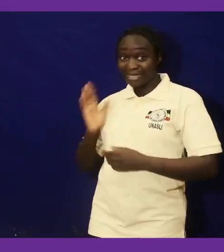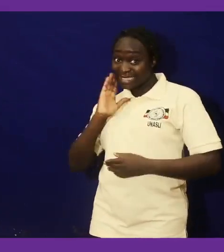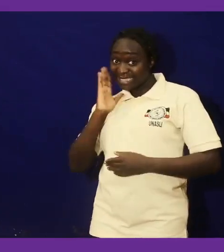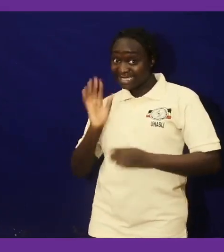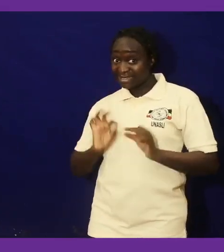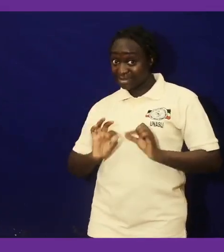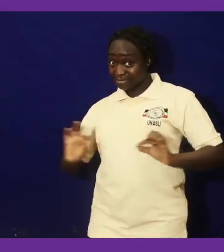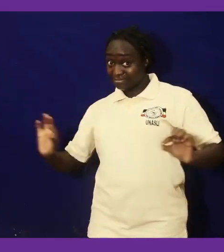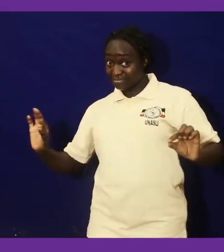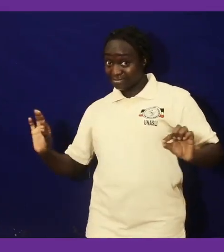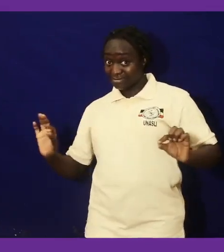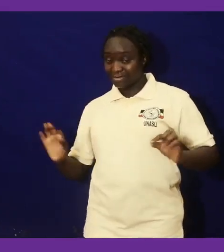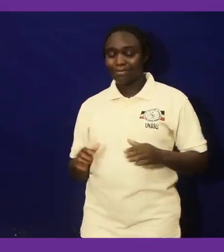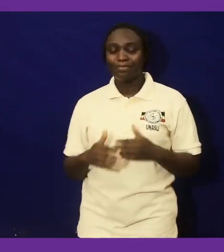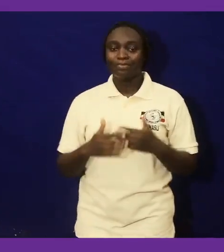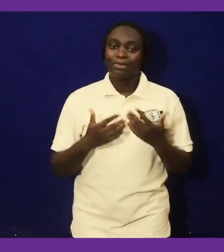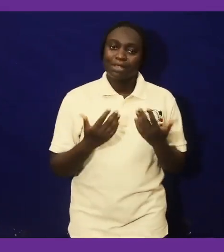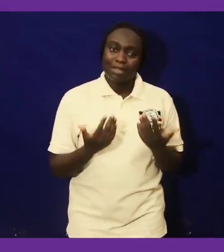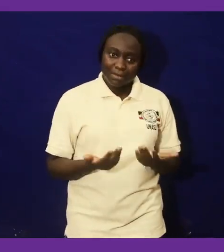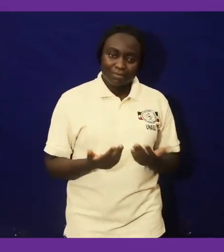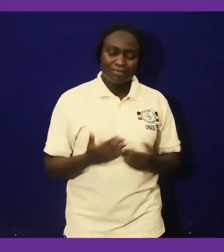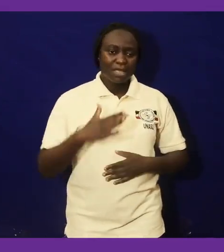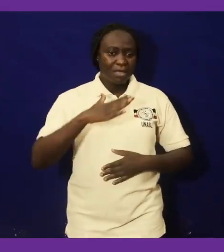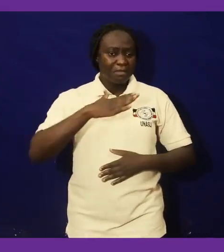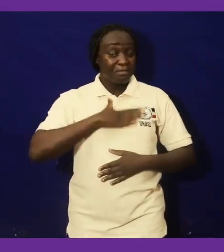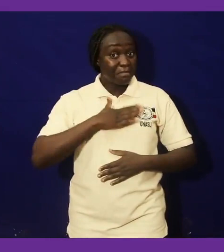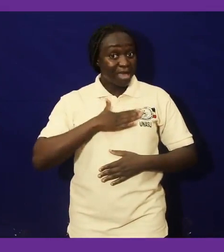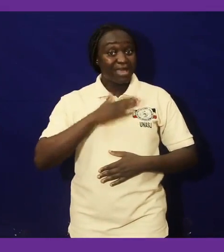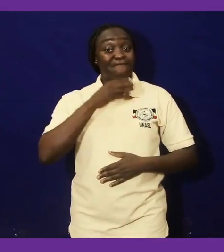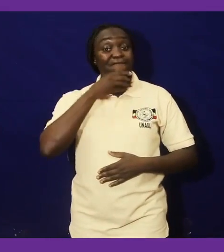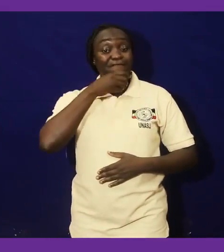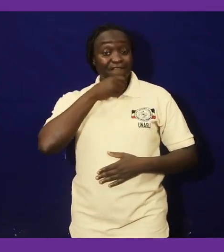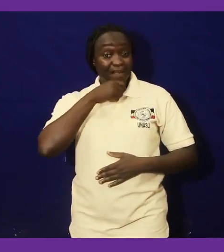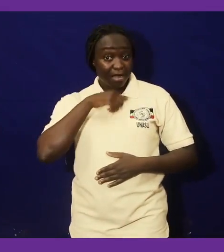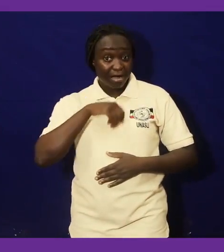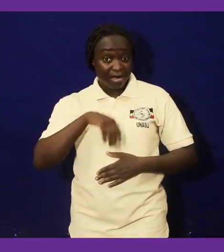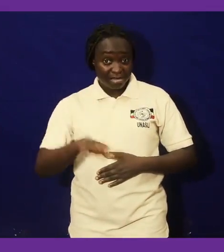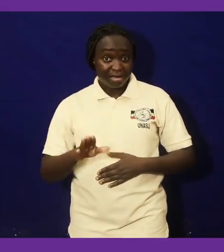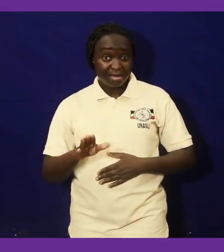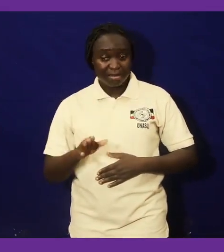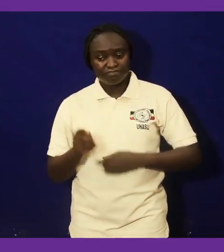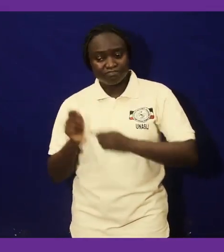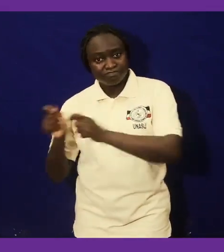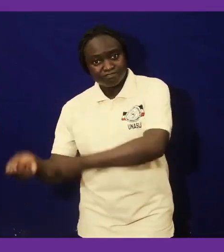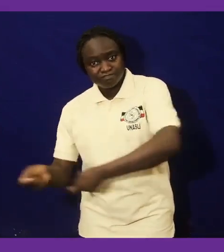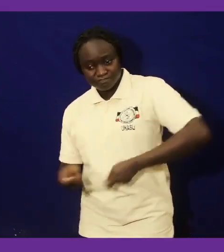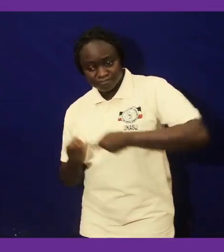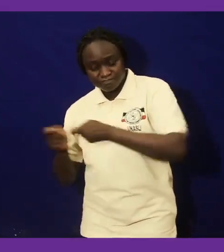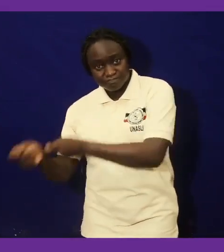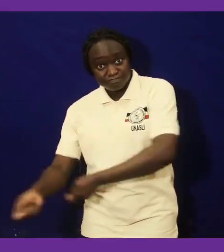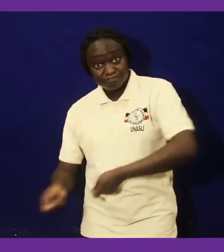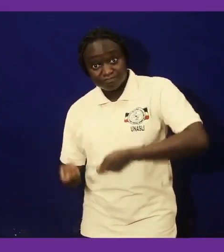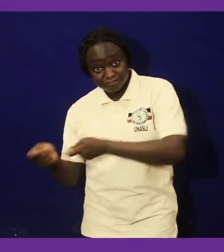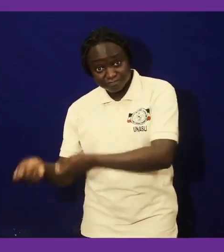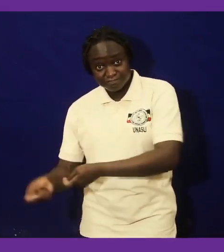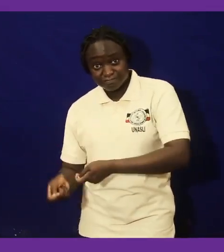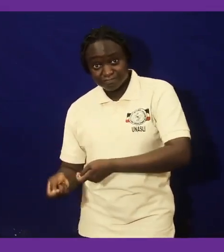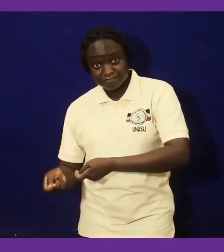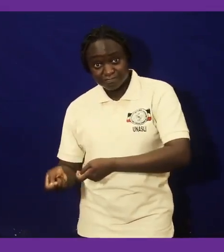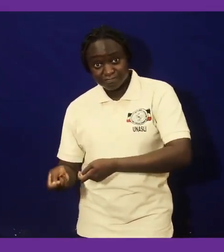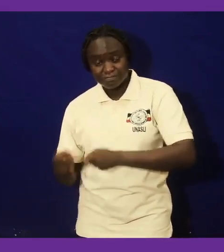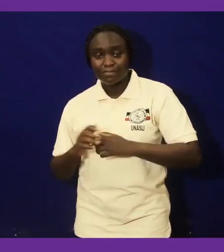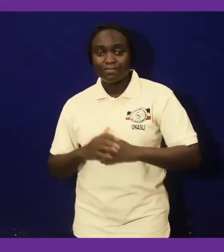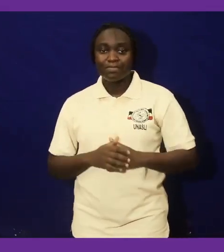I can also say, my father is a farmer.